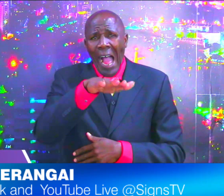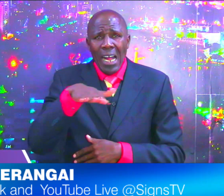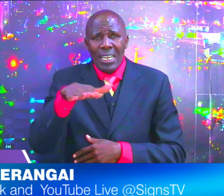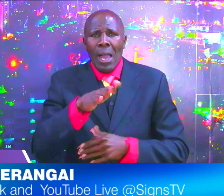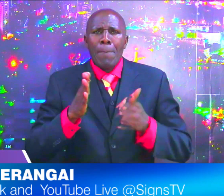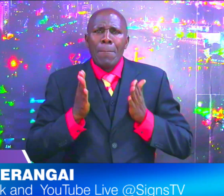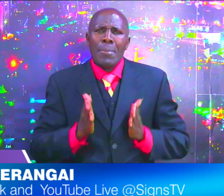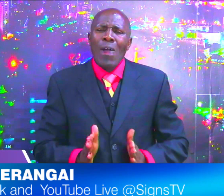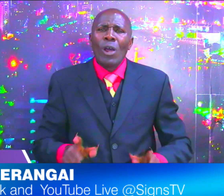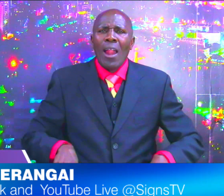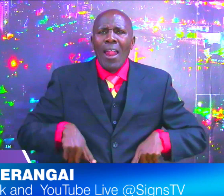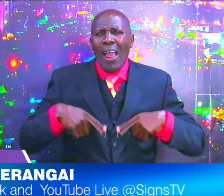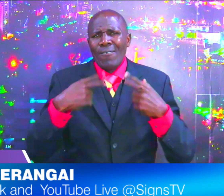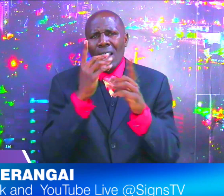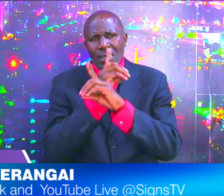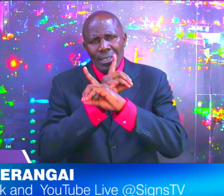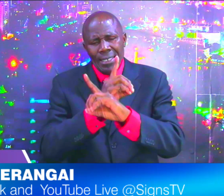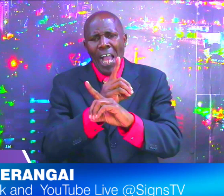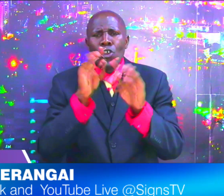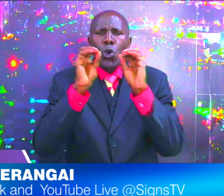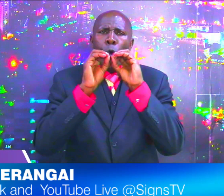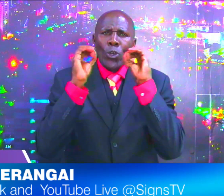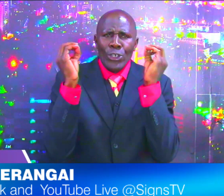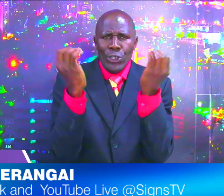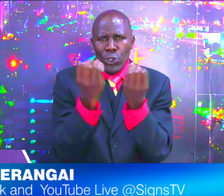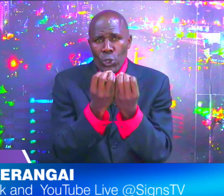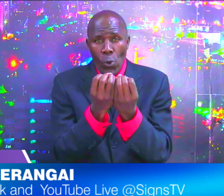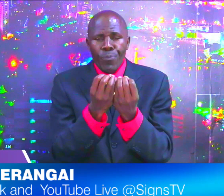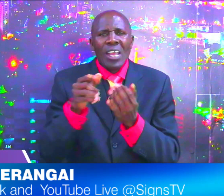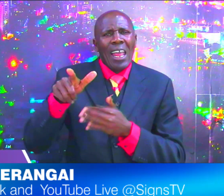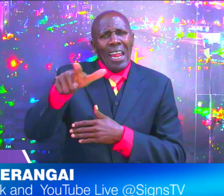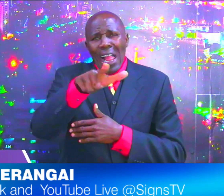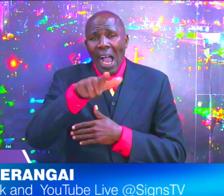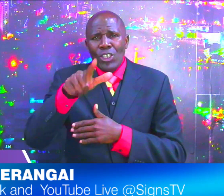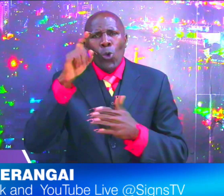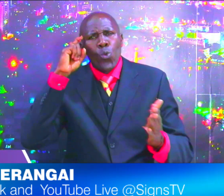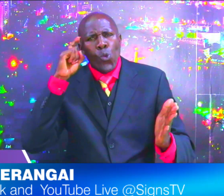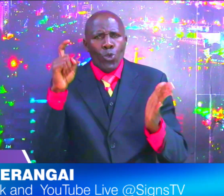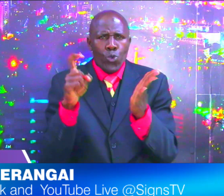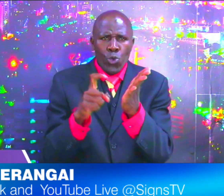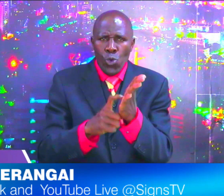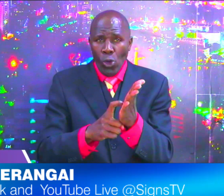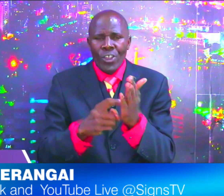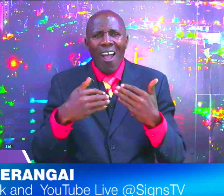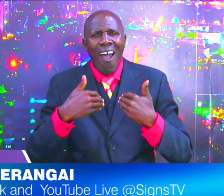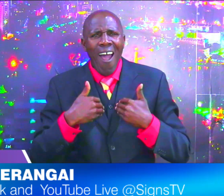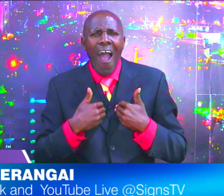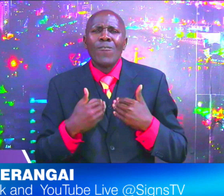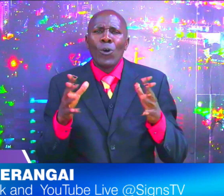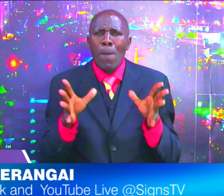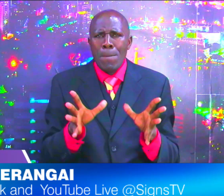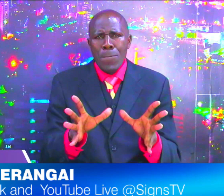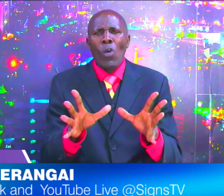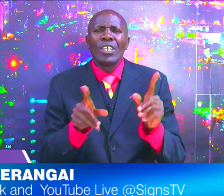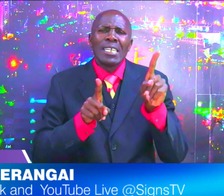Huduma Life Defenders Organization, the locals noted that they have